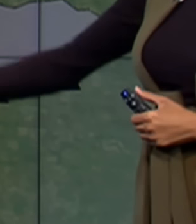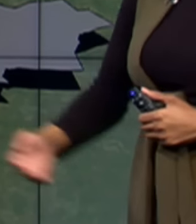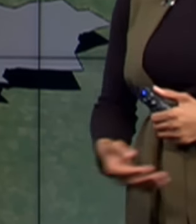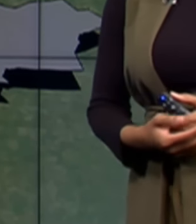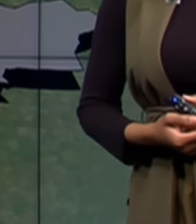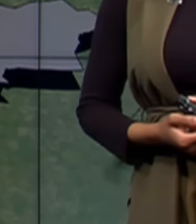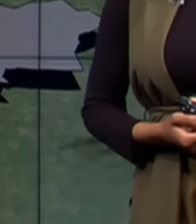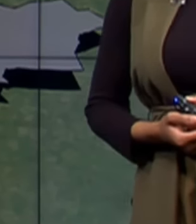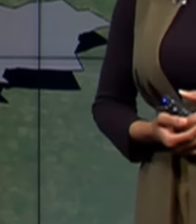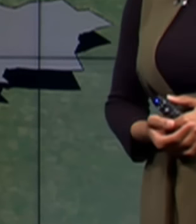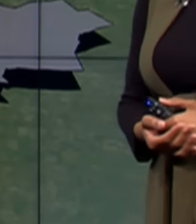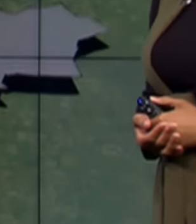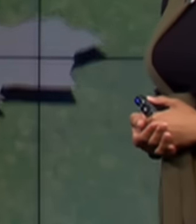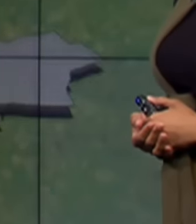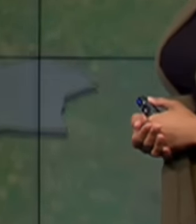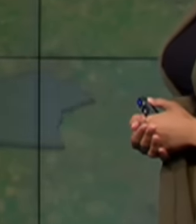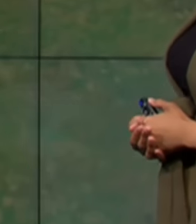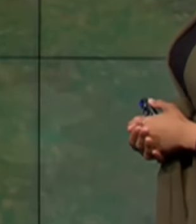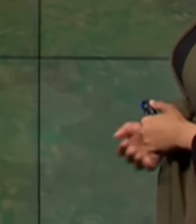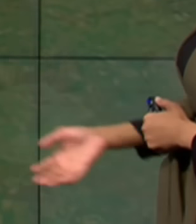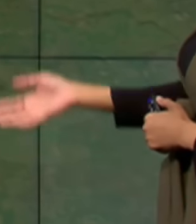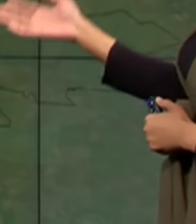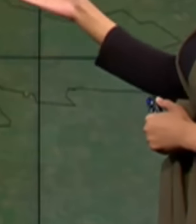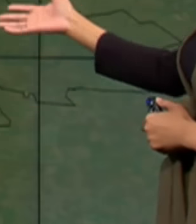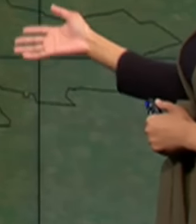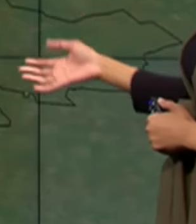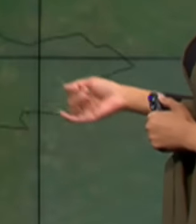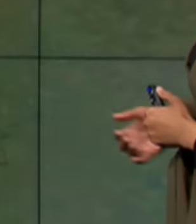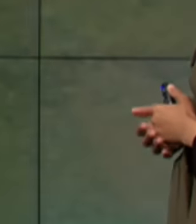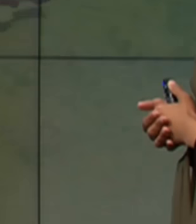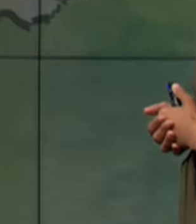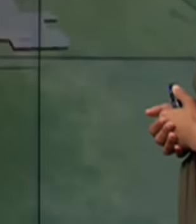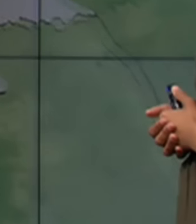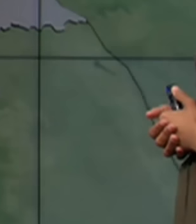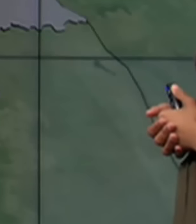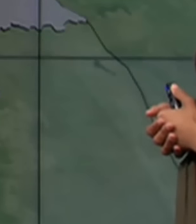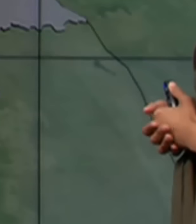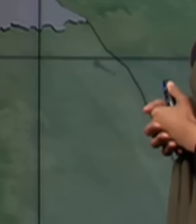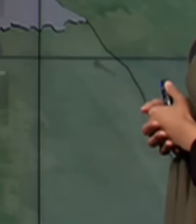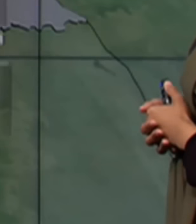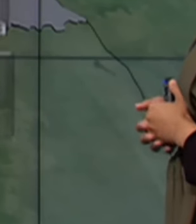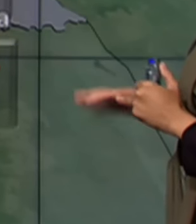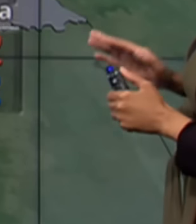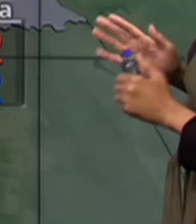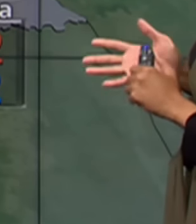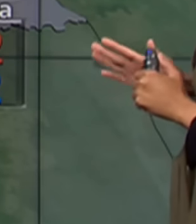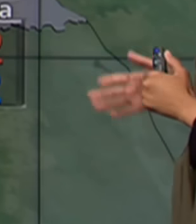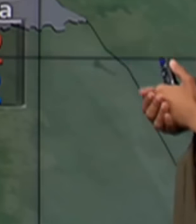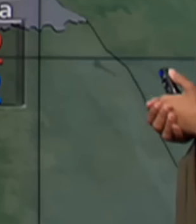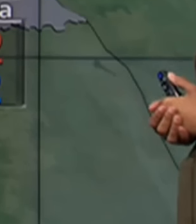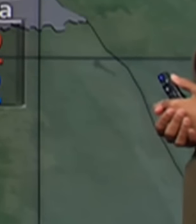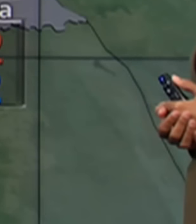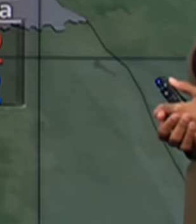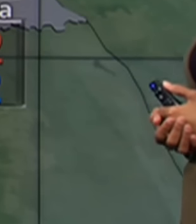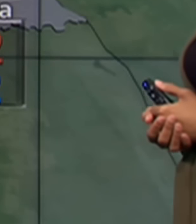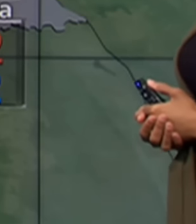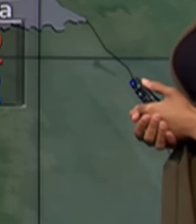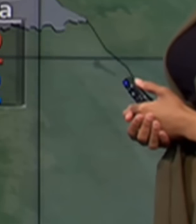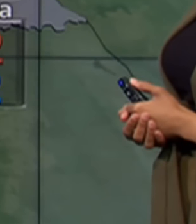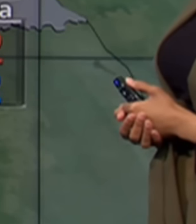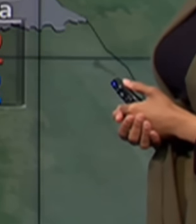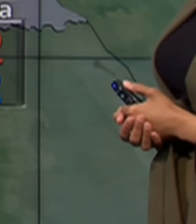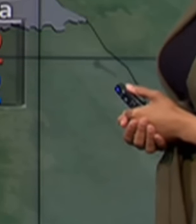ge ke digata di le 7 go ya go di le 17 lebelela mo provinceng ya Limpopo fa re lebelela Mosina e tla nna le gone go itekanela mo mosong ka